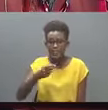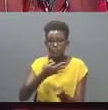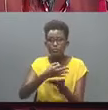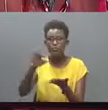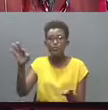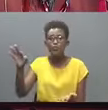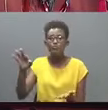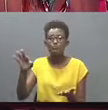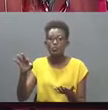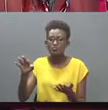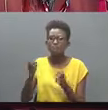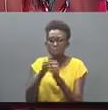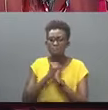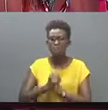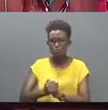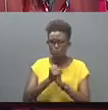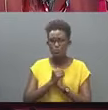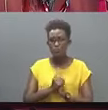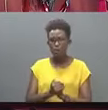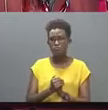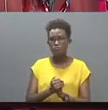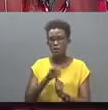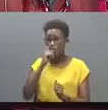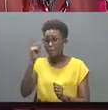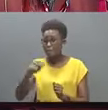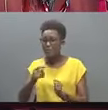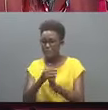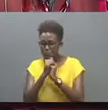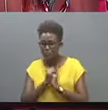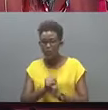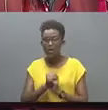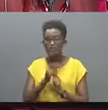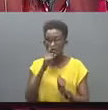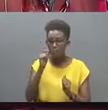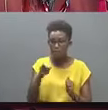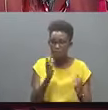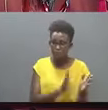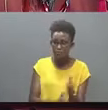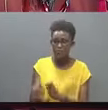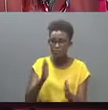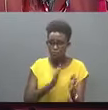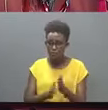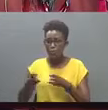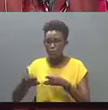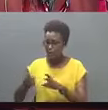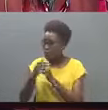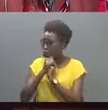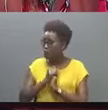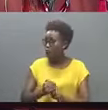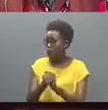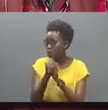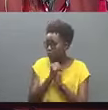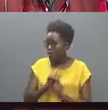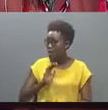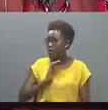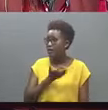cyangwa nuko dukeneye intambara yo mu mwuka ahantu twatuye. We need organized, systematic spiritual warfare in our